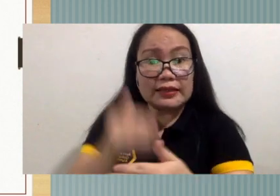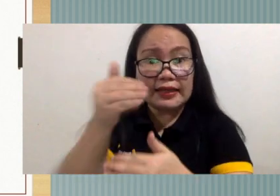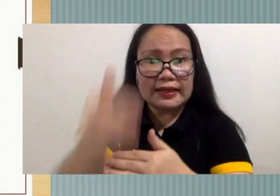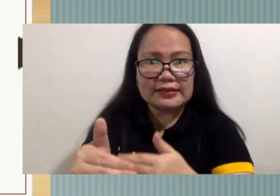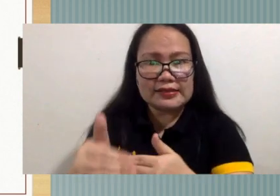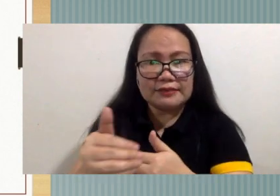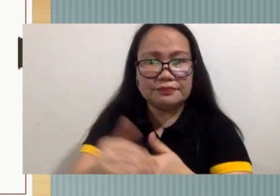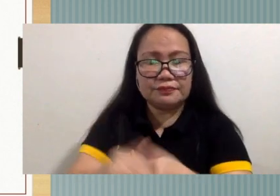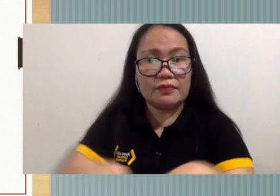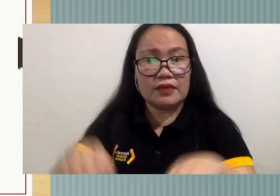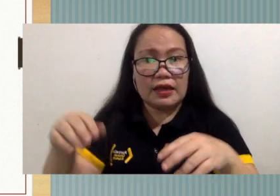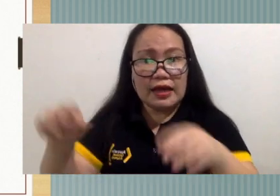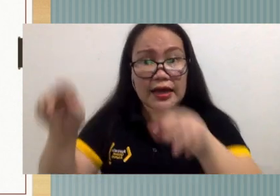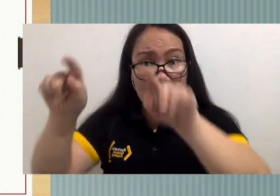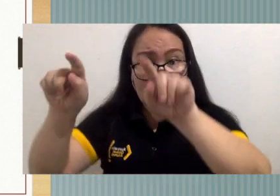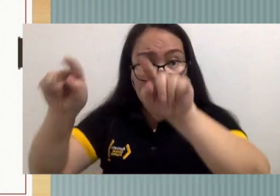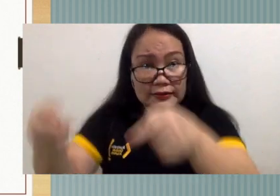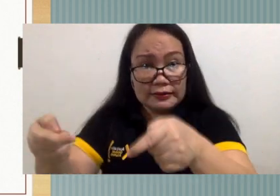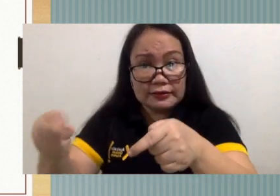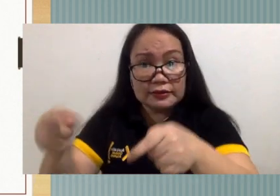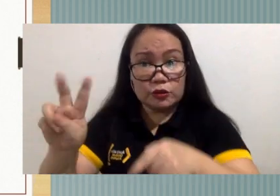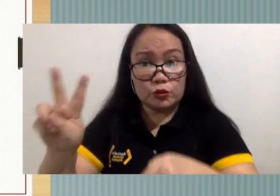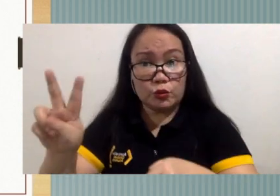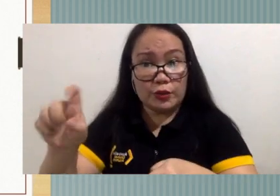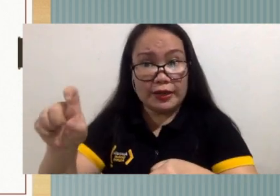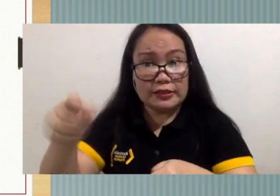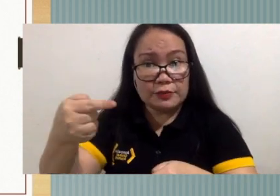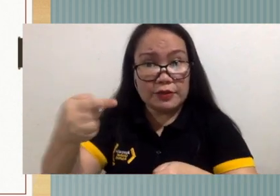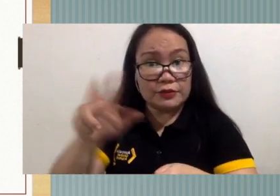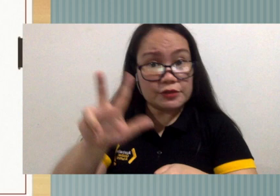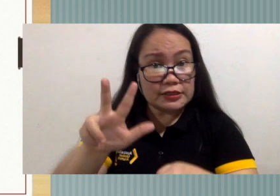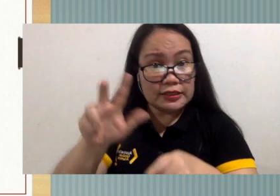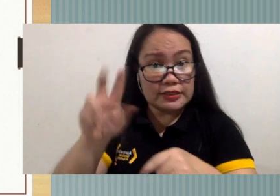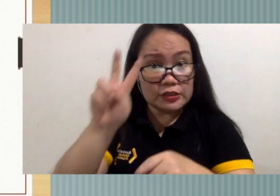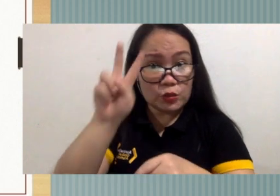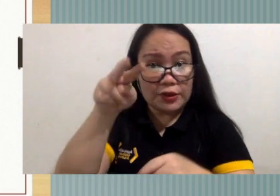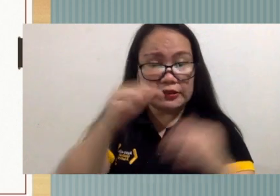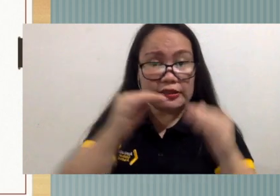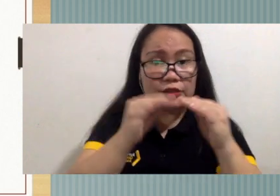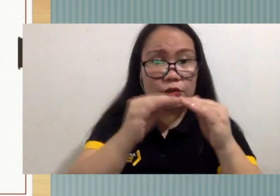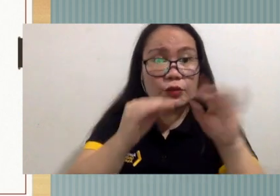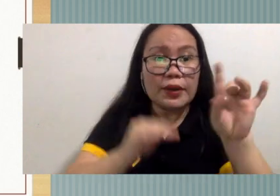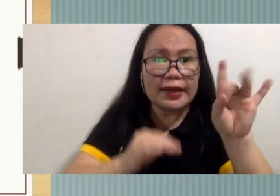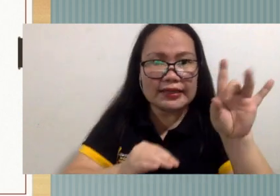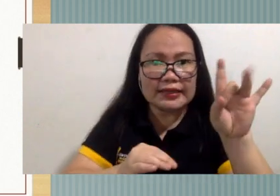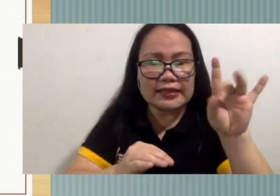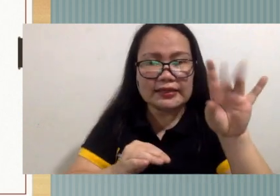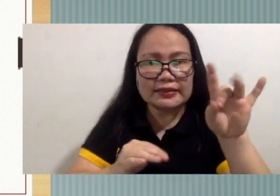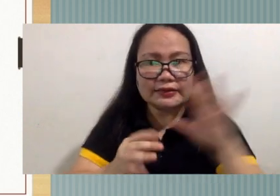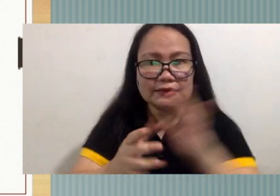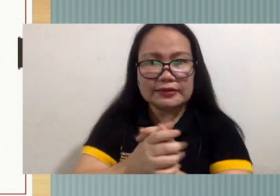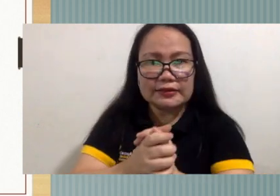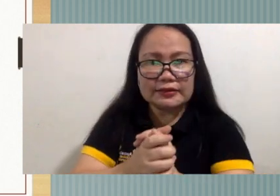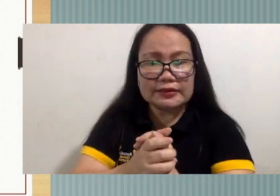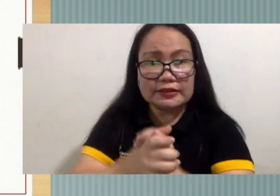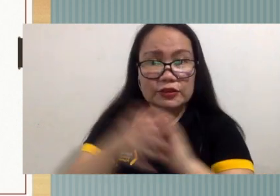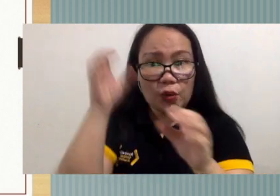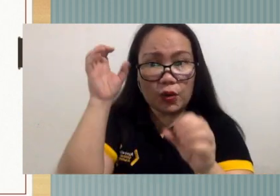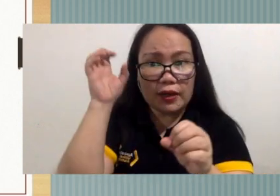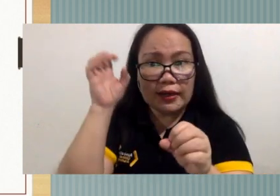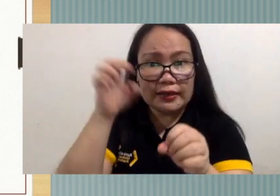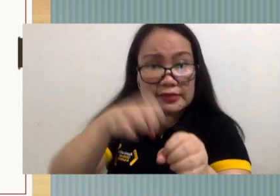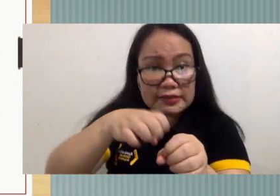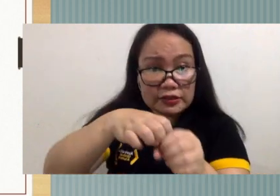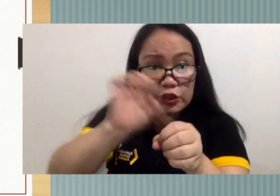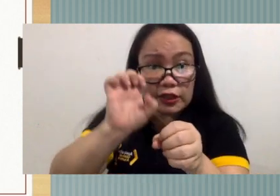Next, I have here the quantity of 2x minus 3 squared is equal to 18. So, get